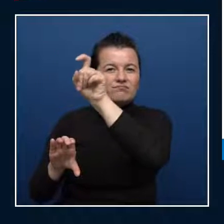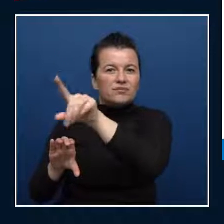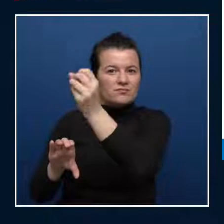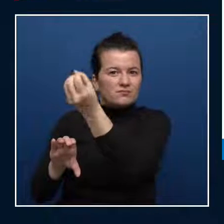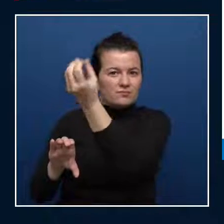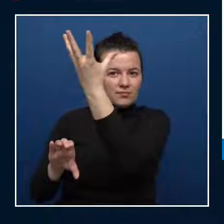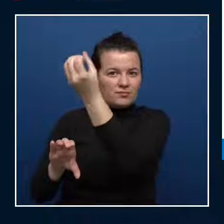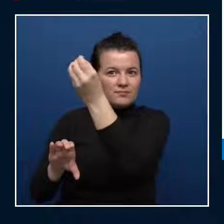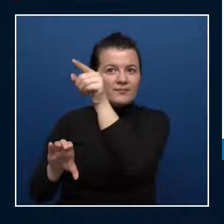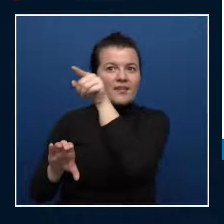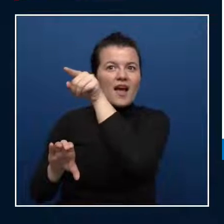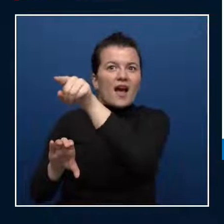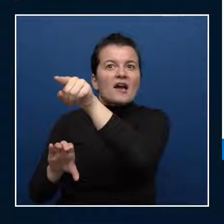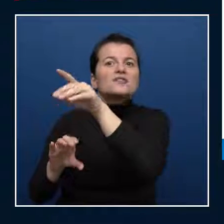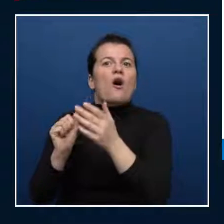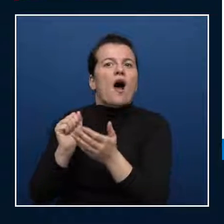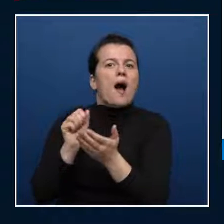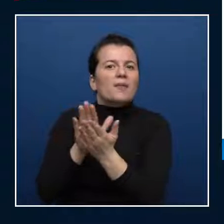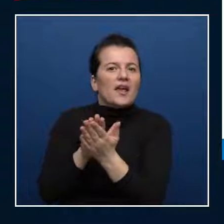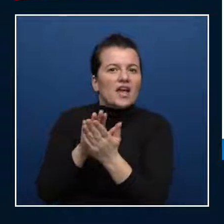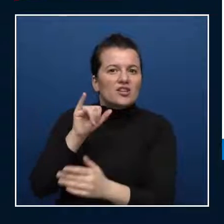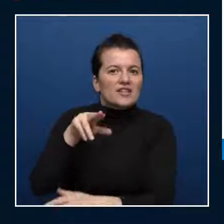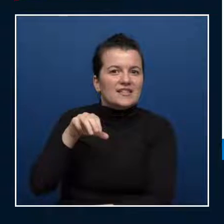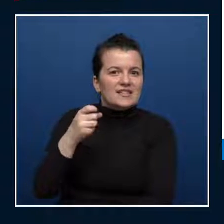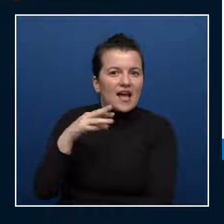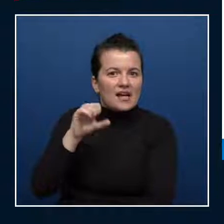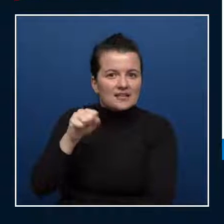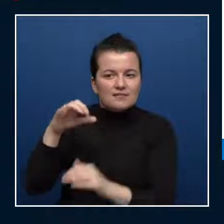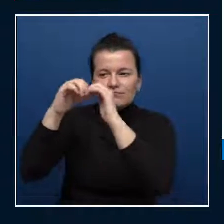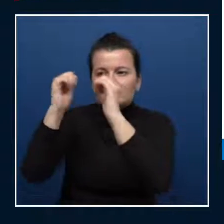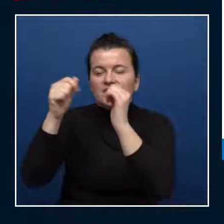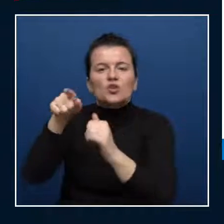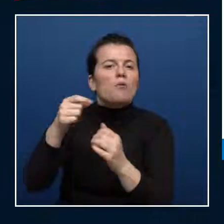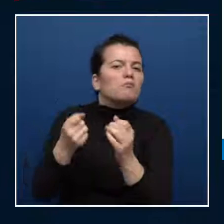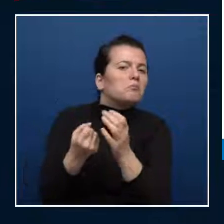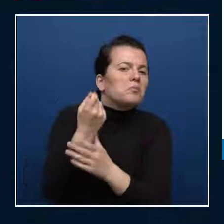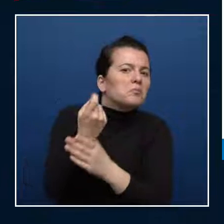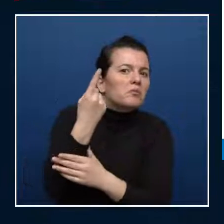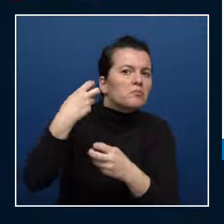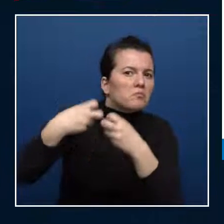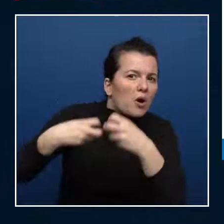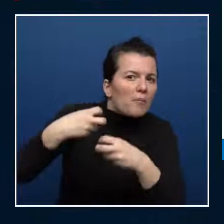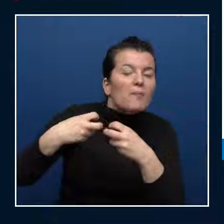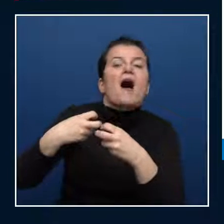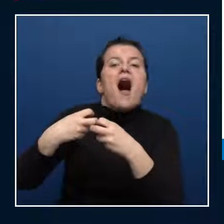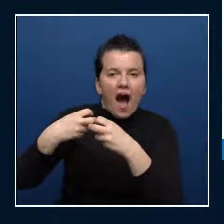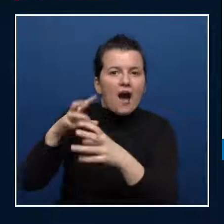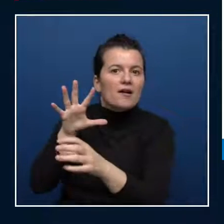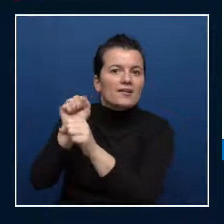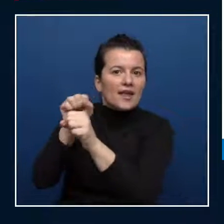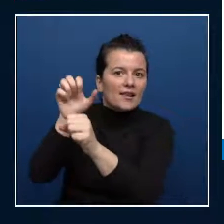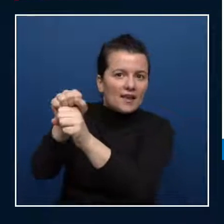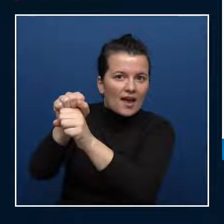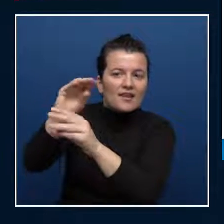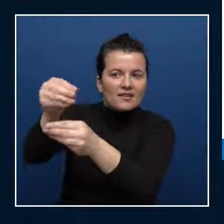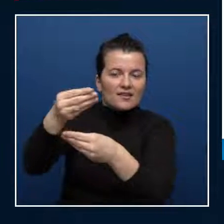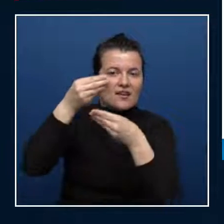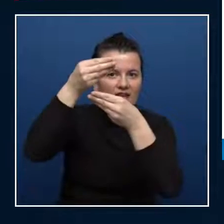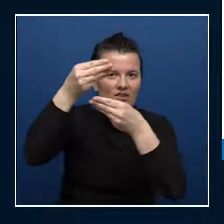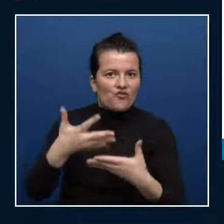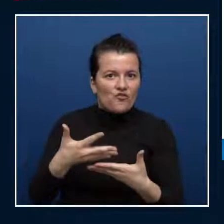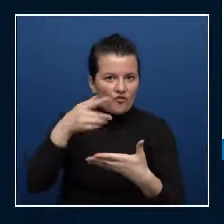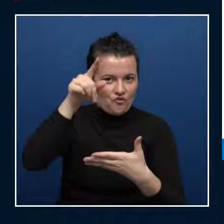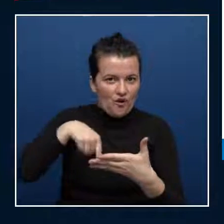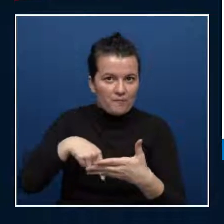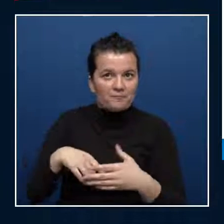some of the performance issues, detecting any issues, and gives you a great insight into what's happening. But there's an example of how you can use